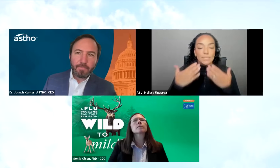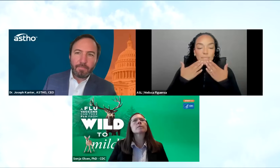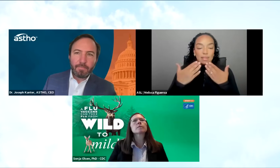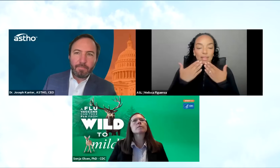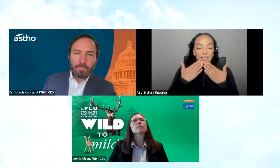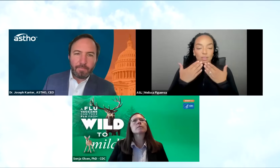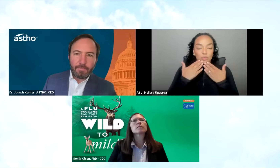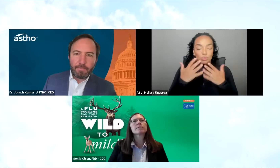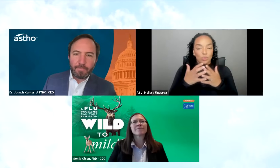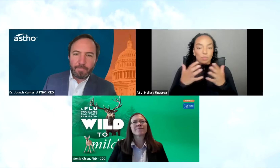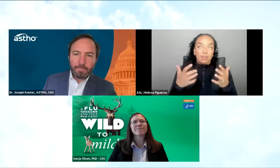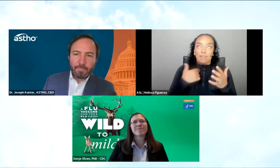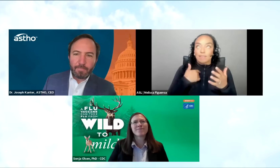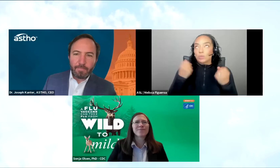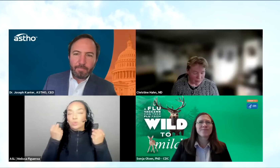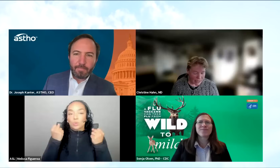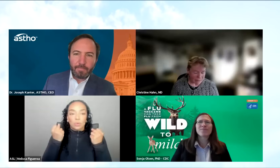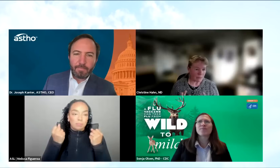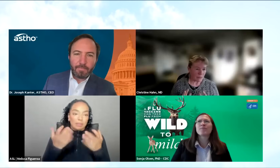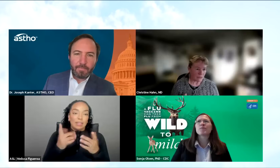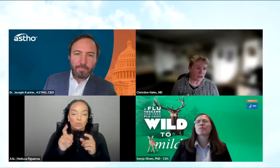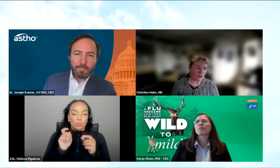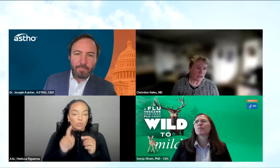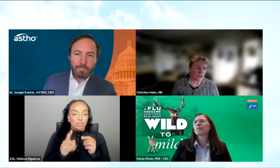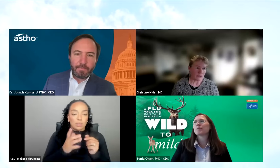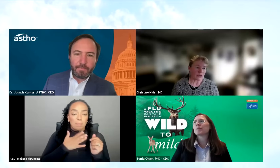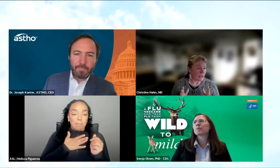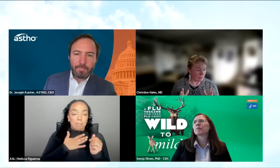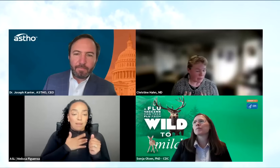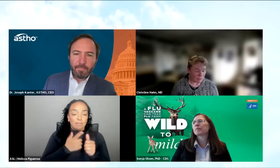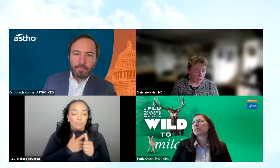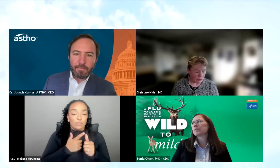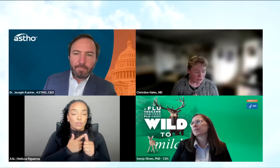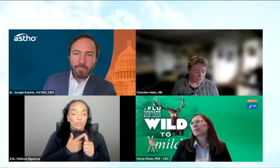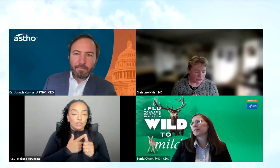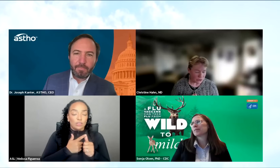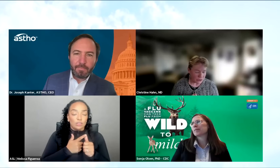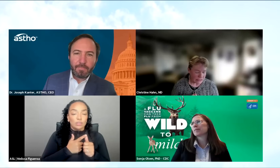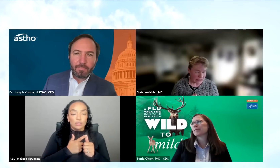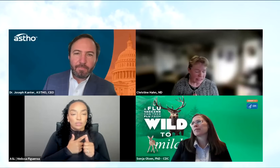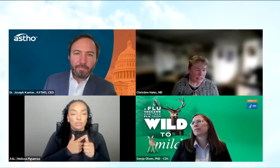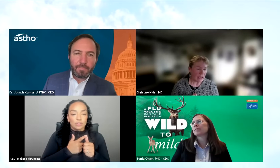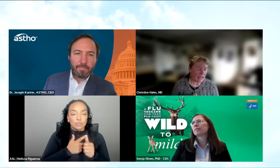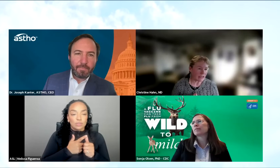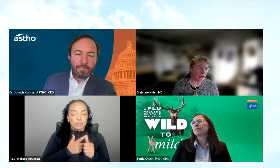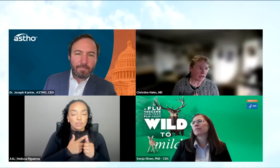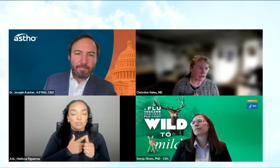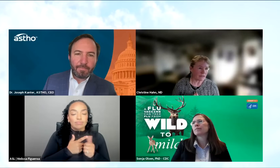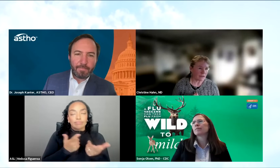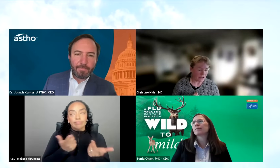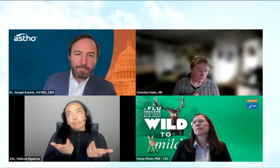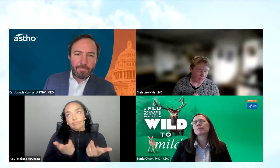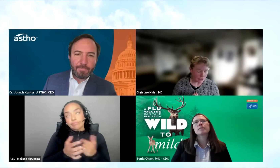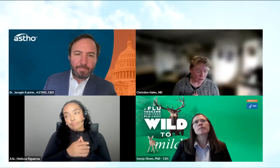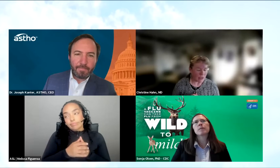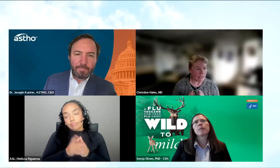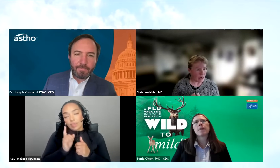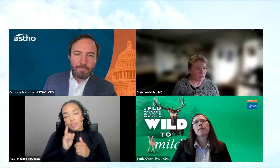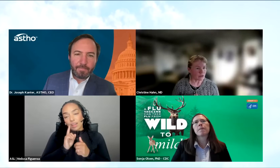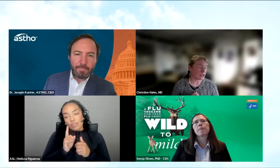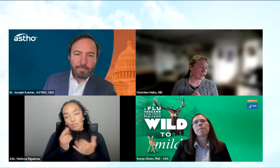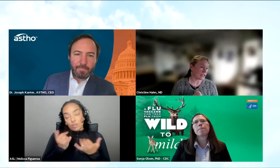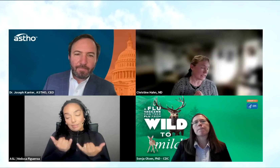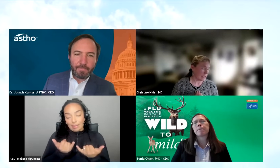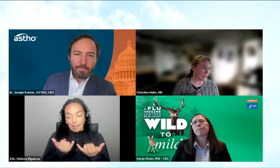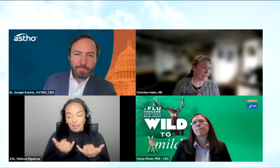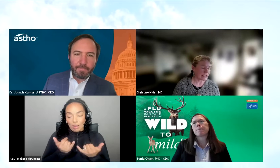There are so many questions, but my first question for you, or my question for you is, in light of the fact that right now